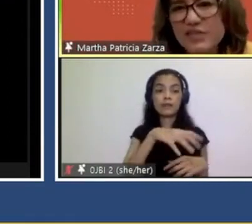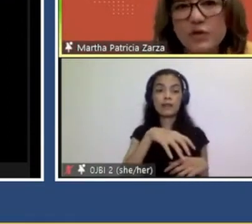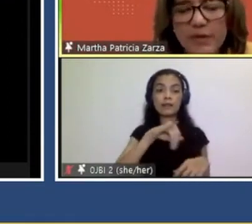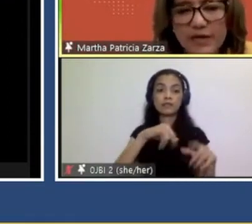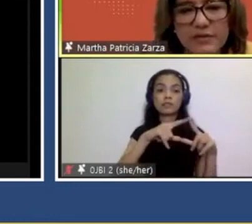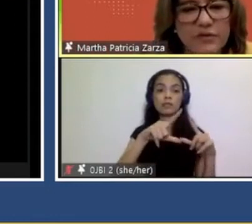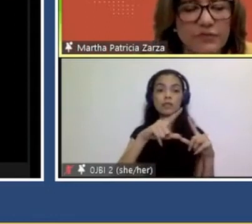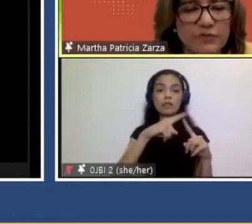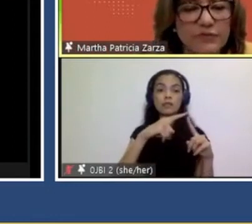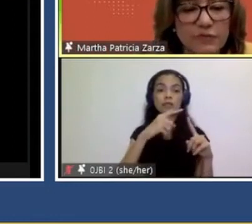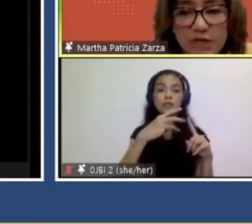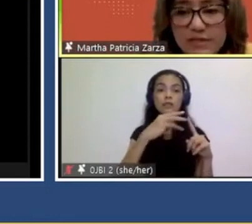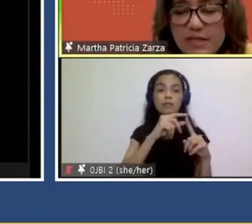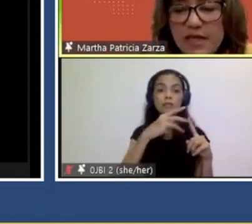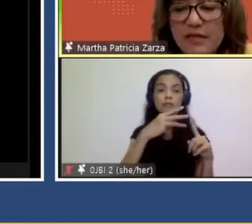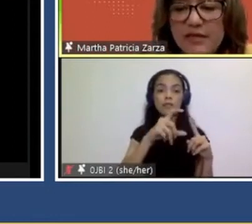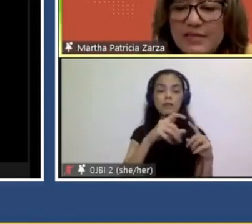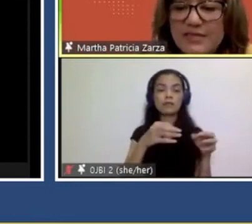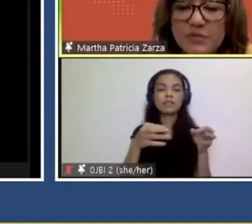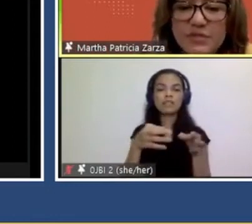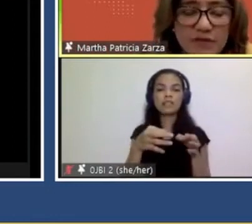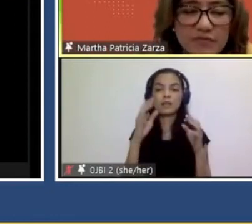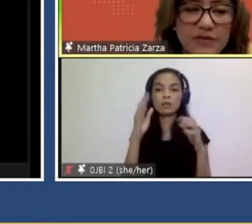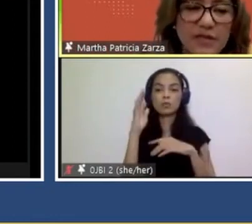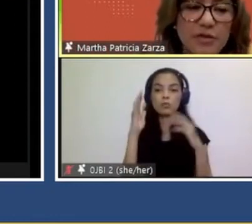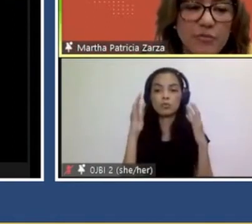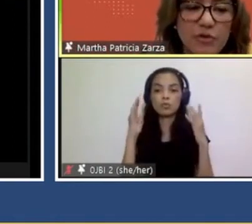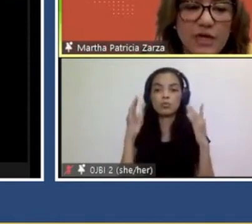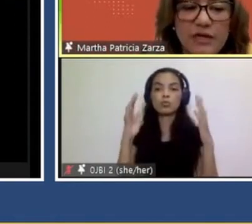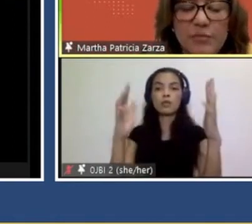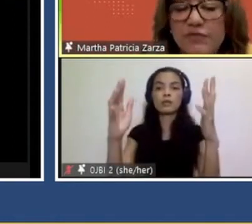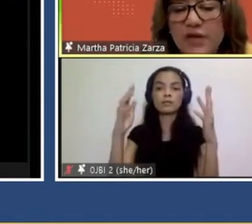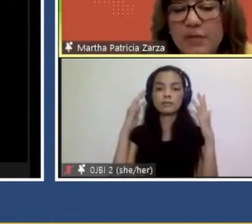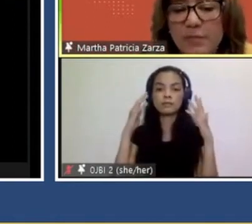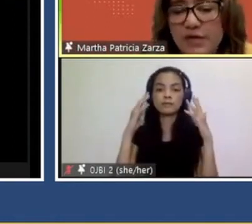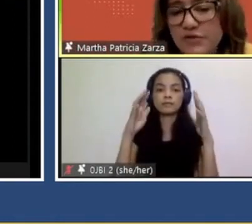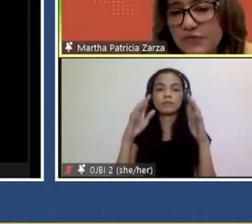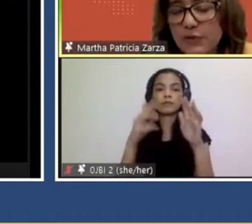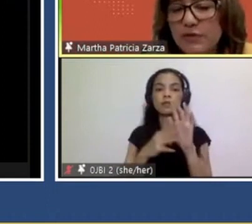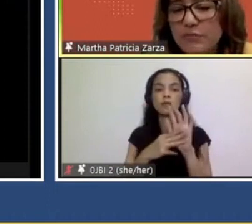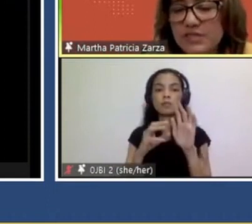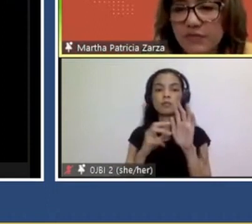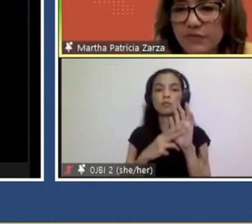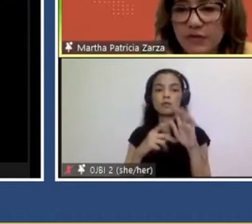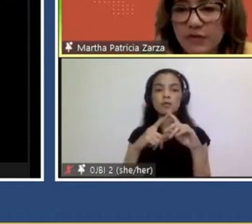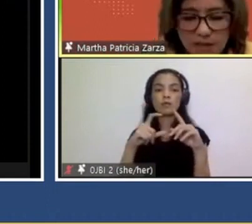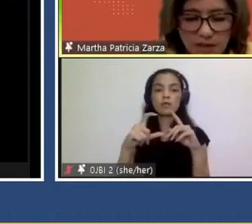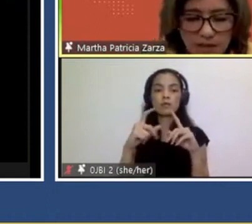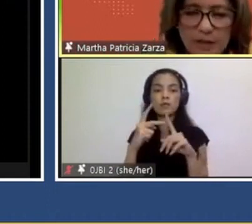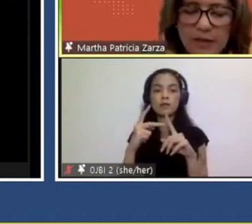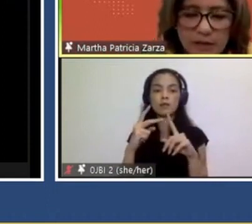forest. It's actually part of a forest that is a reserve, the Monarch Butterfly Biosphere Reserve,